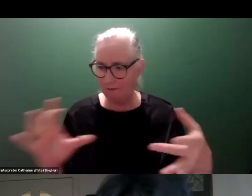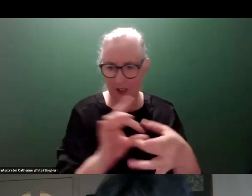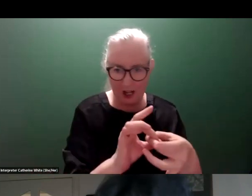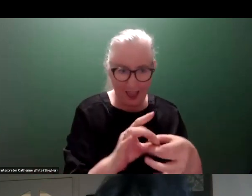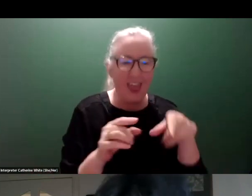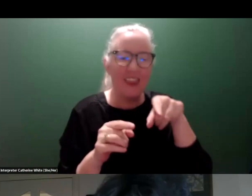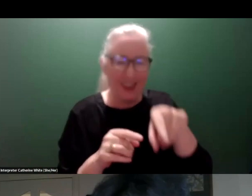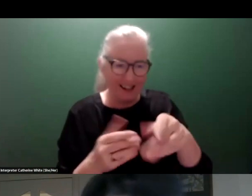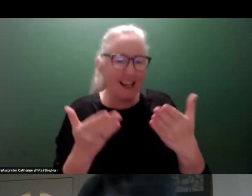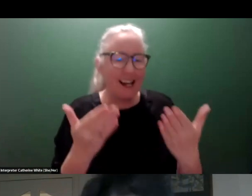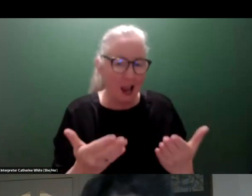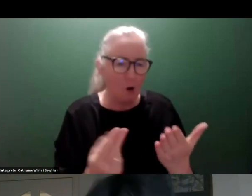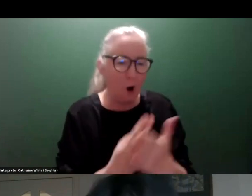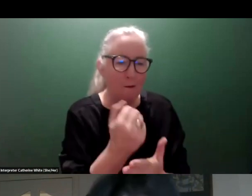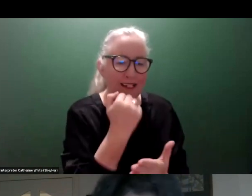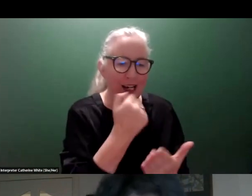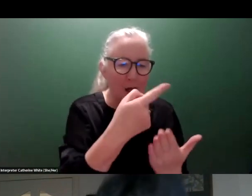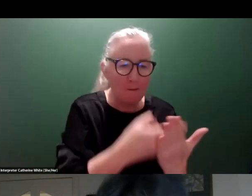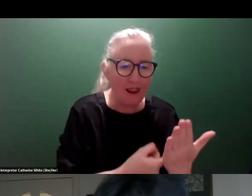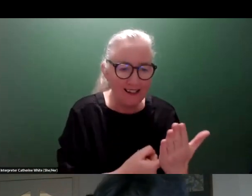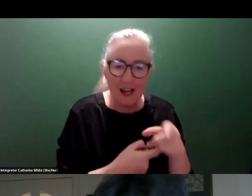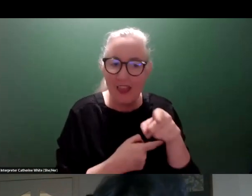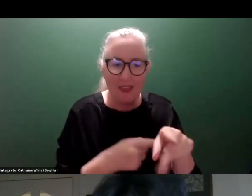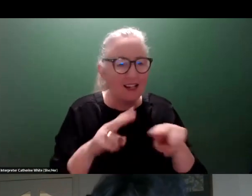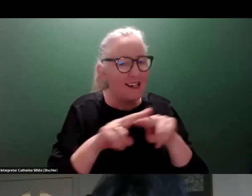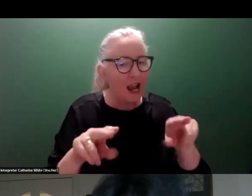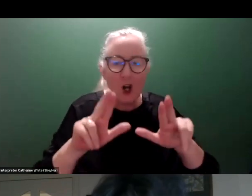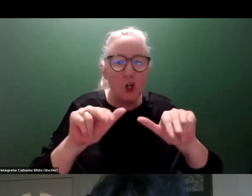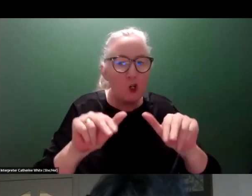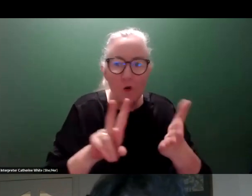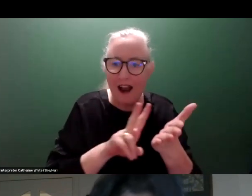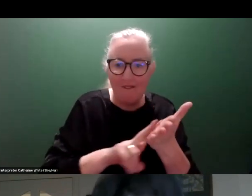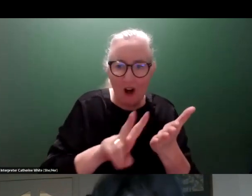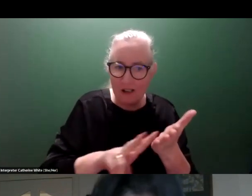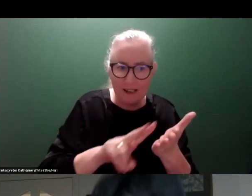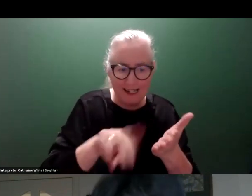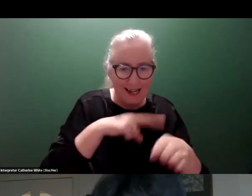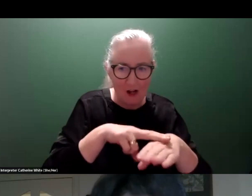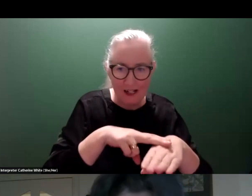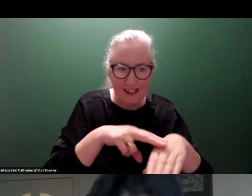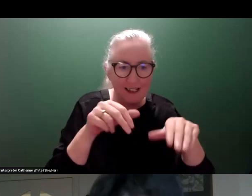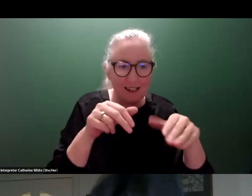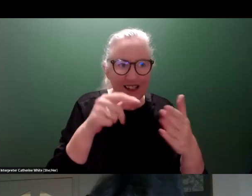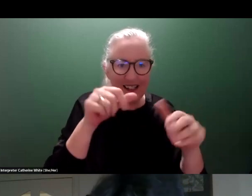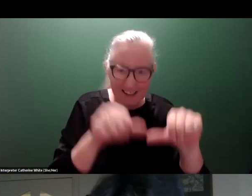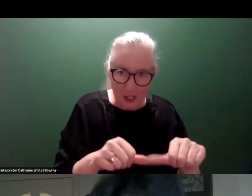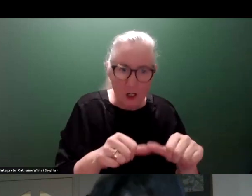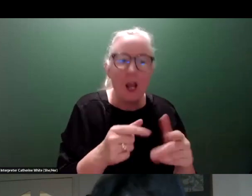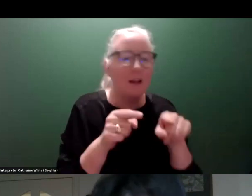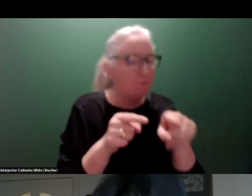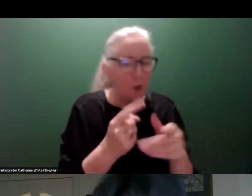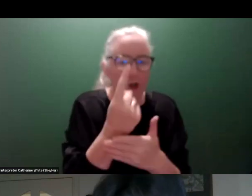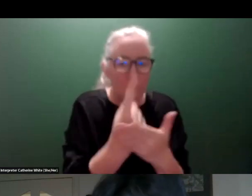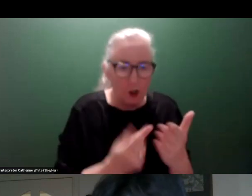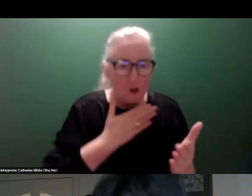this updated policy. So this is not a new version of the National Consent Policy. It is simply an update